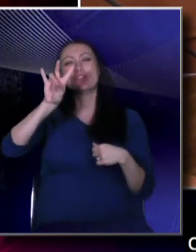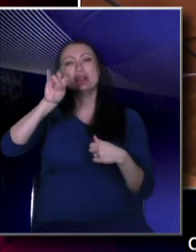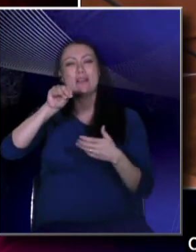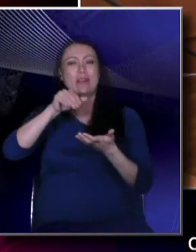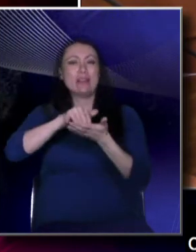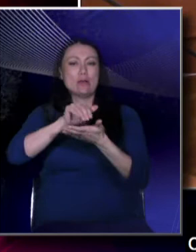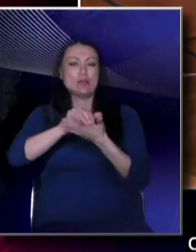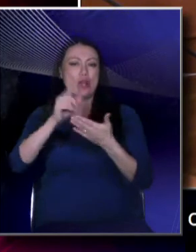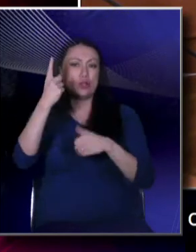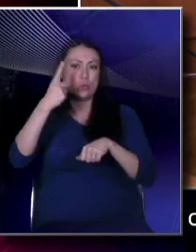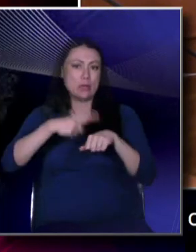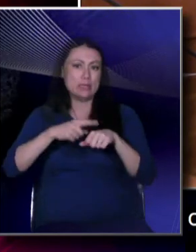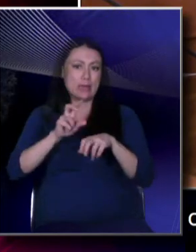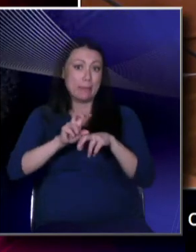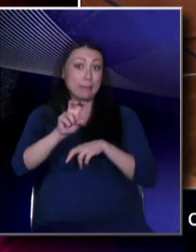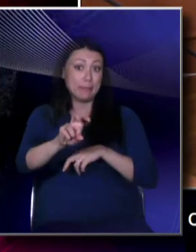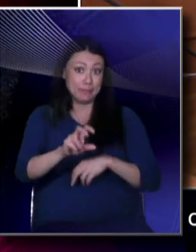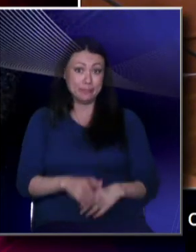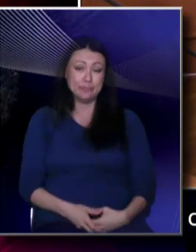$470,000.